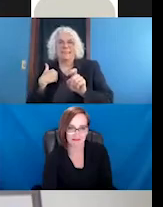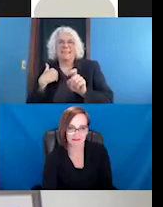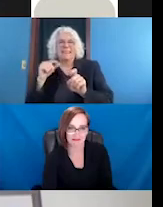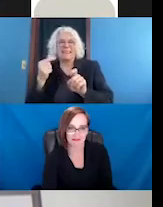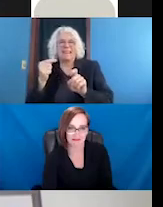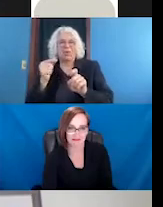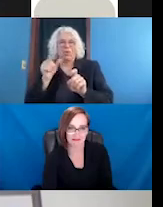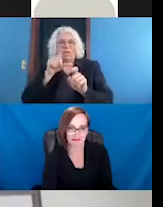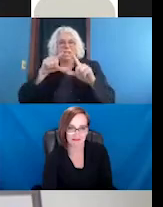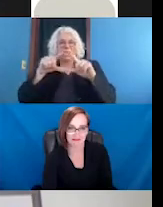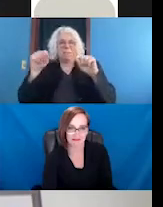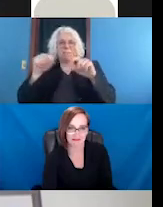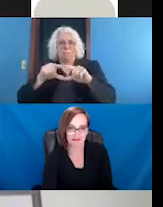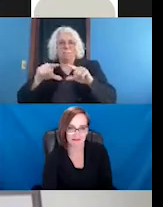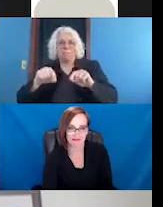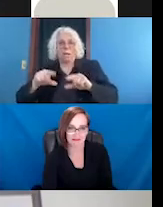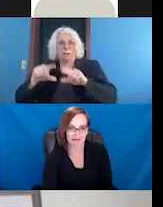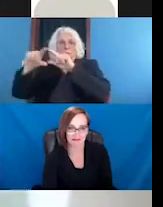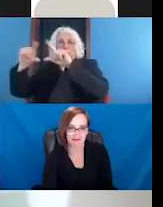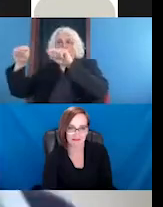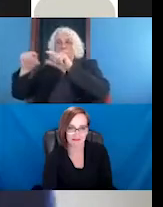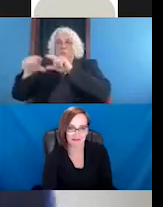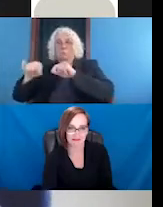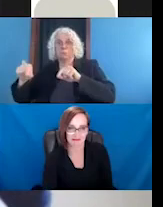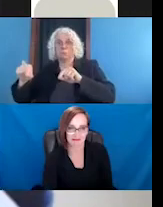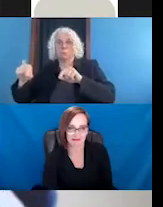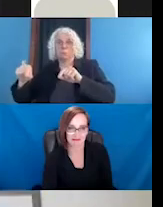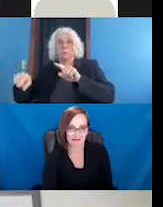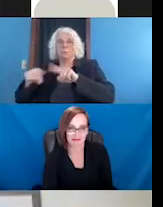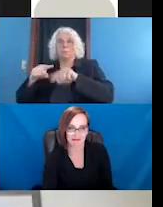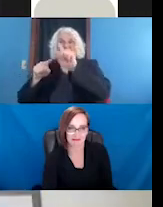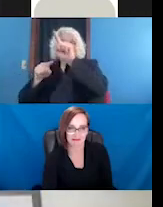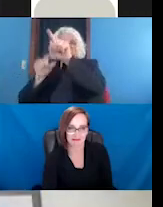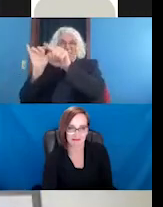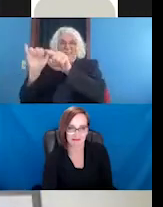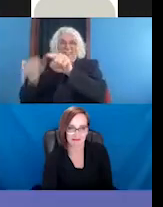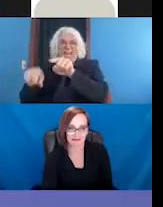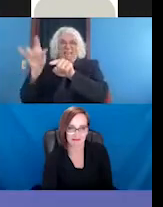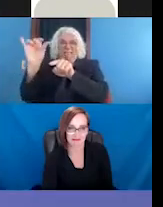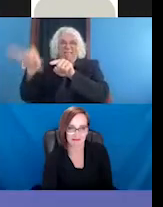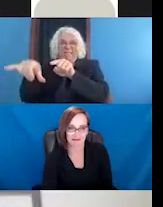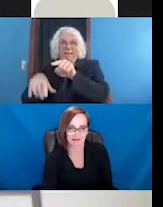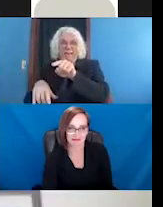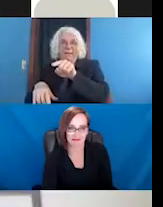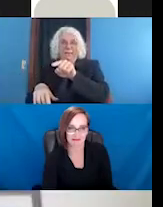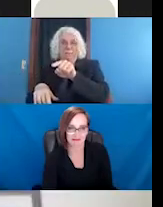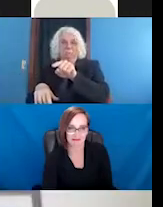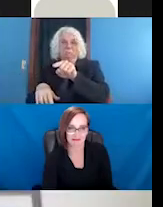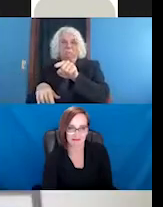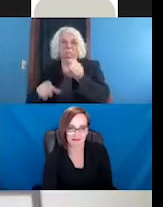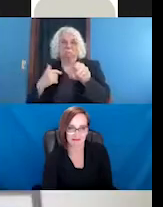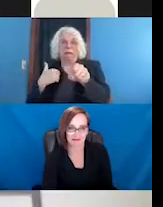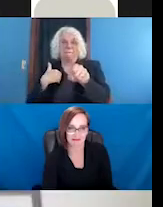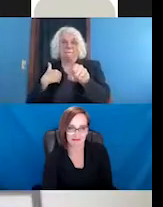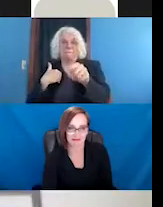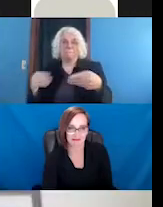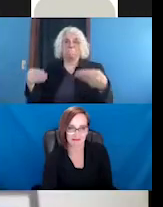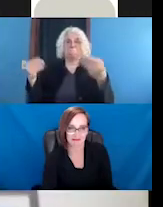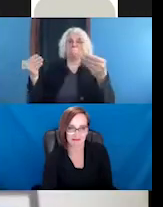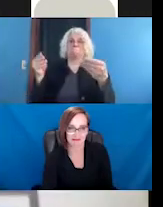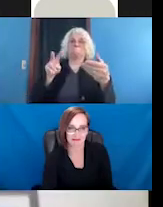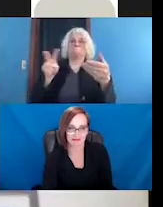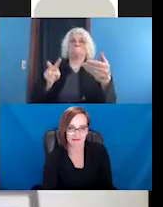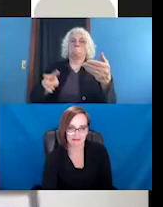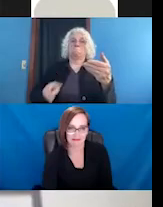boxes and some shaded boxes that, again, just starts to capture some of what we've been